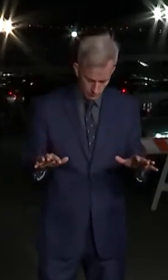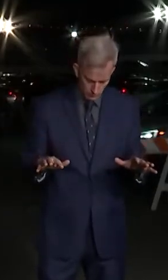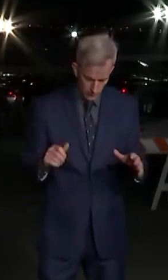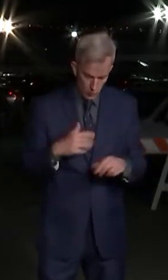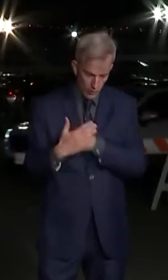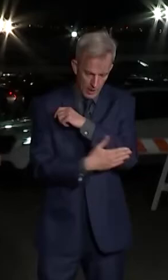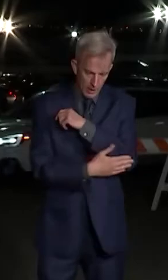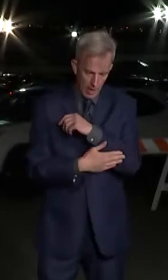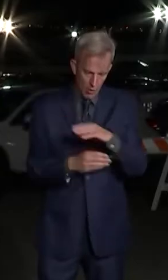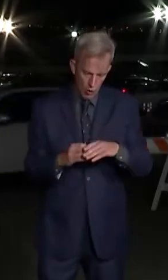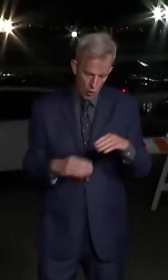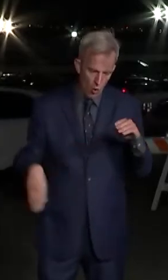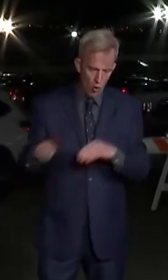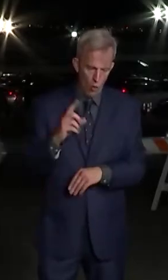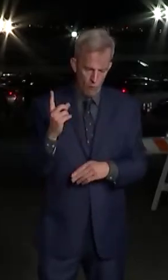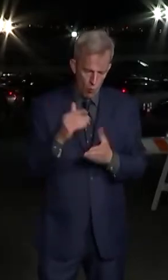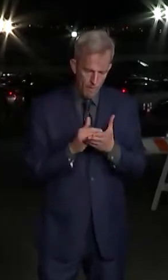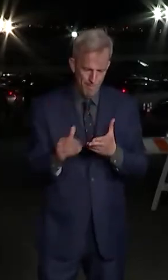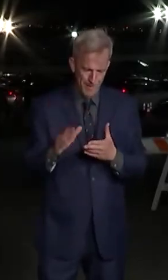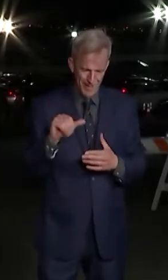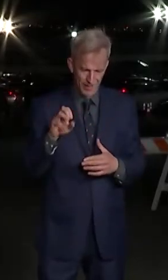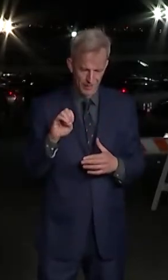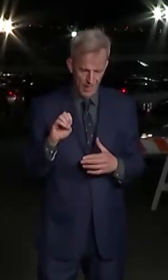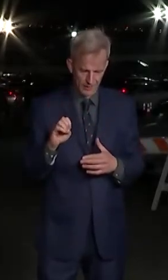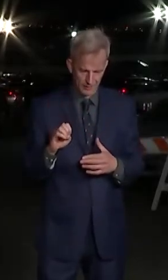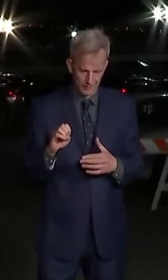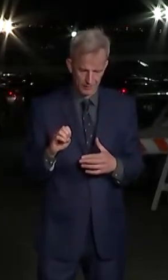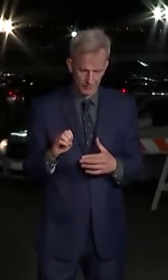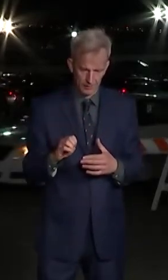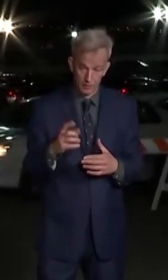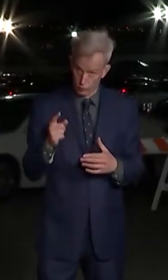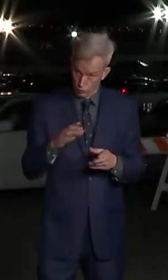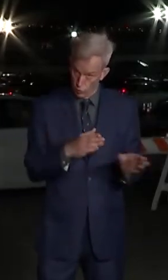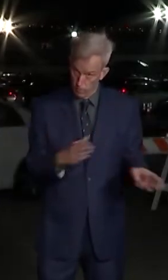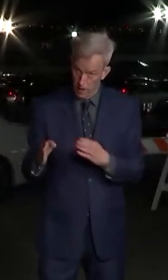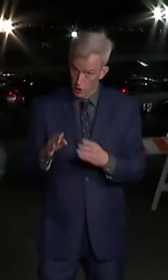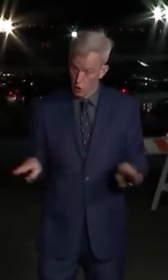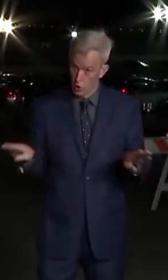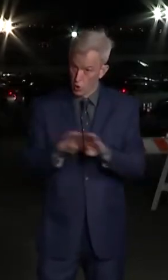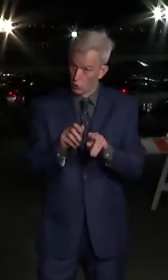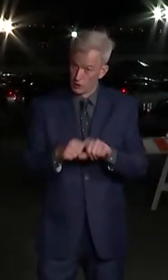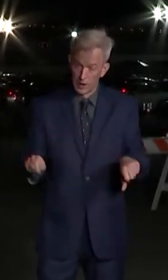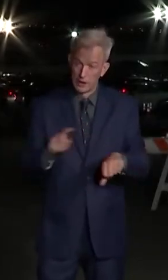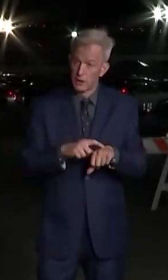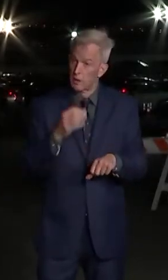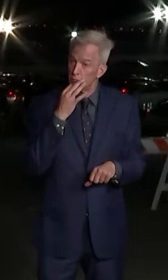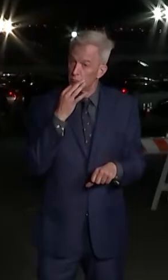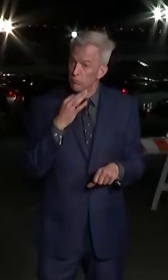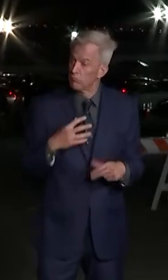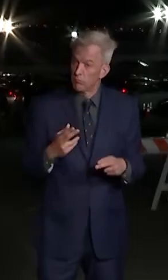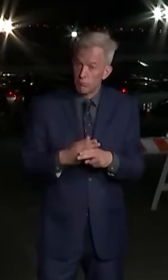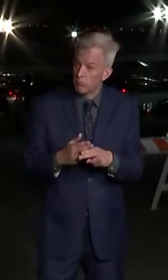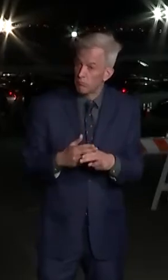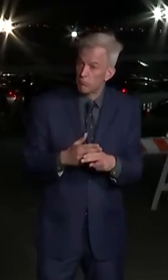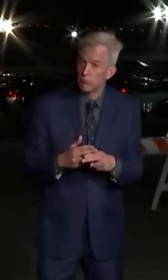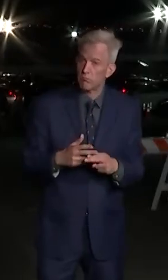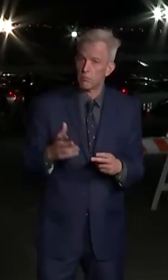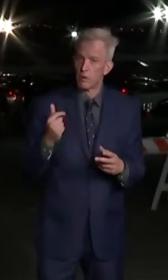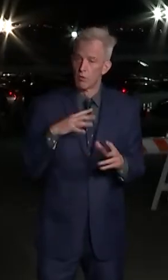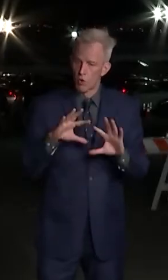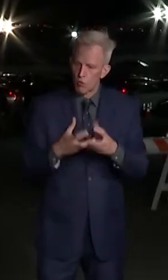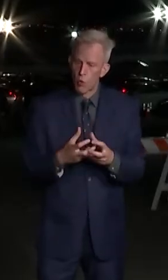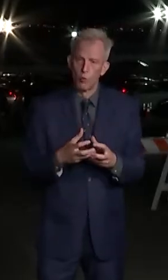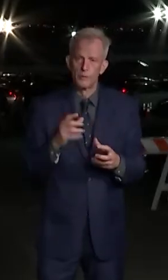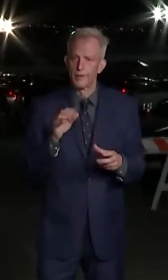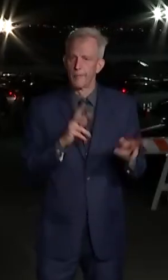million cases earlier this week, do you plan on any closures anytime soon? And what are you doing to address possibly groups of anti-maskers that are